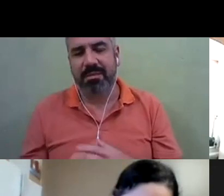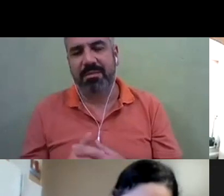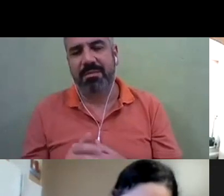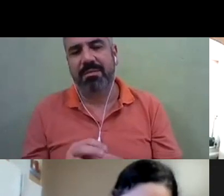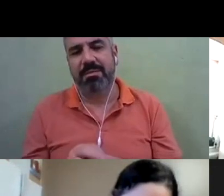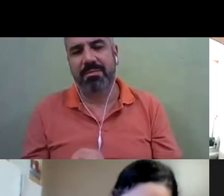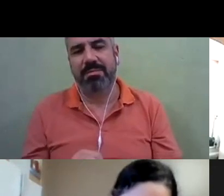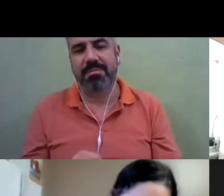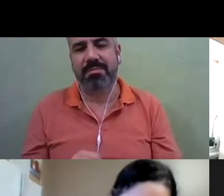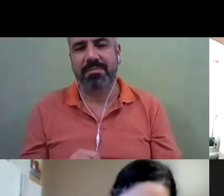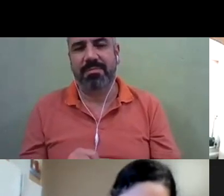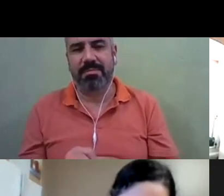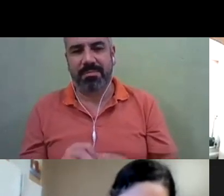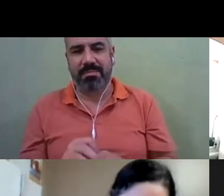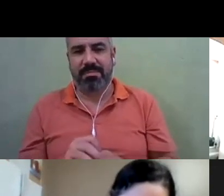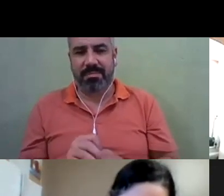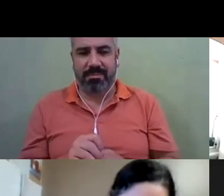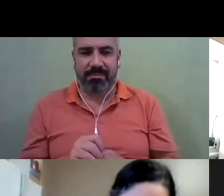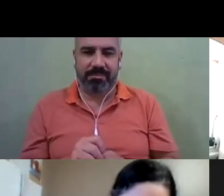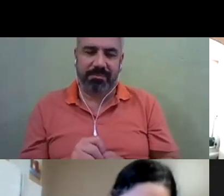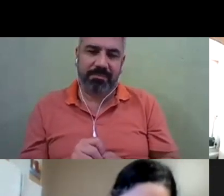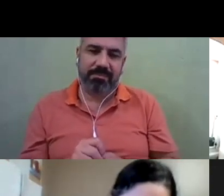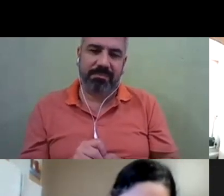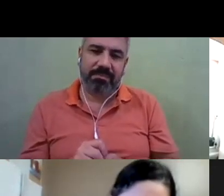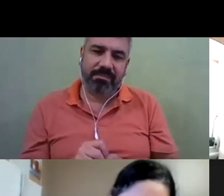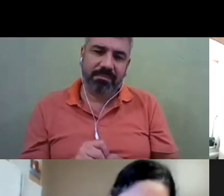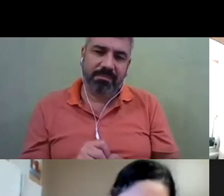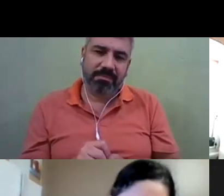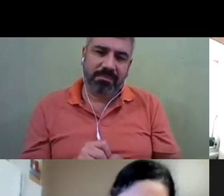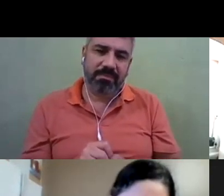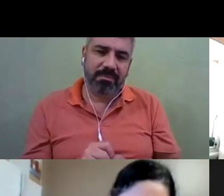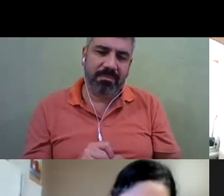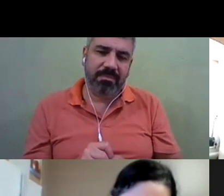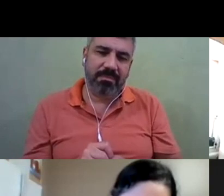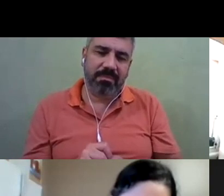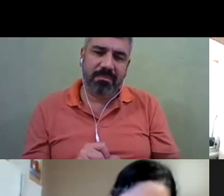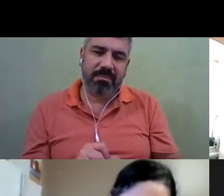of chat, which is something we've been discussing. I think there